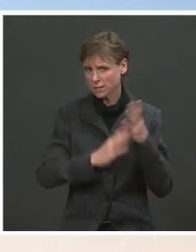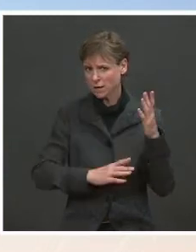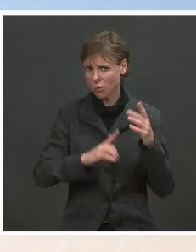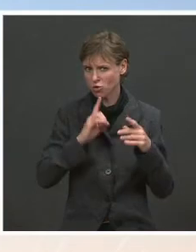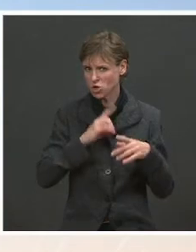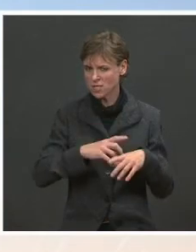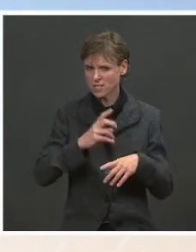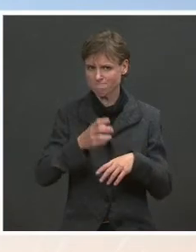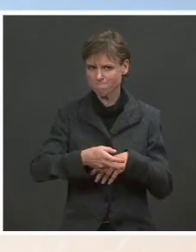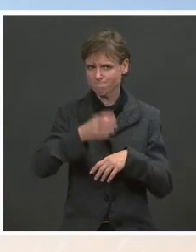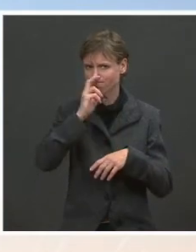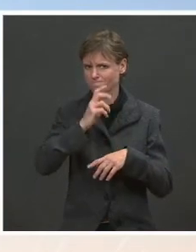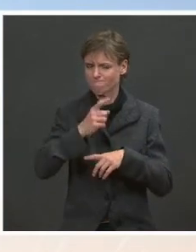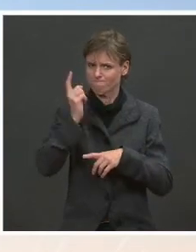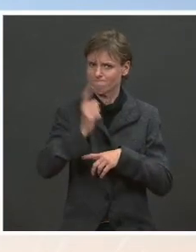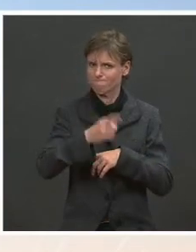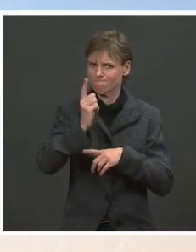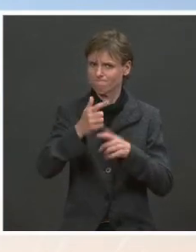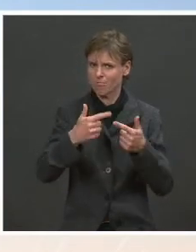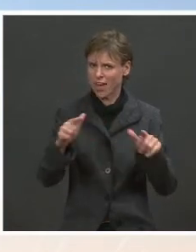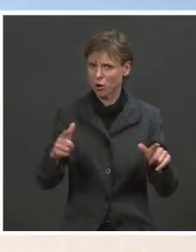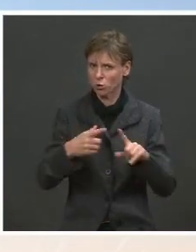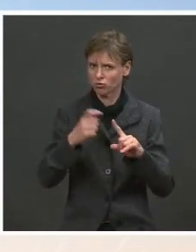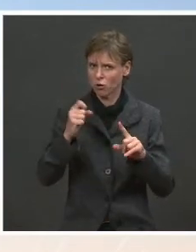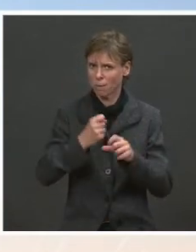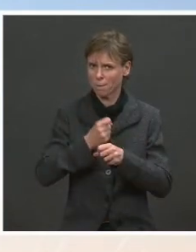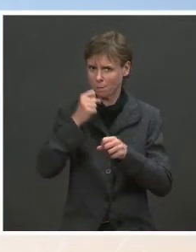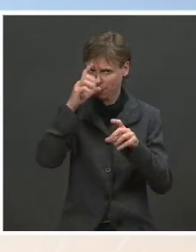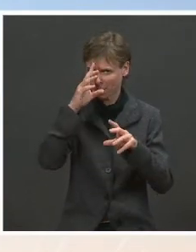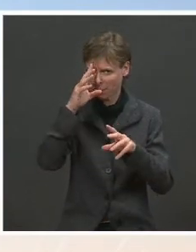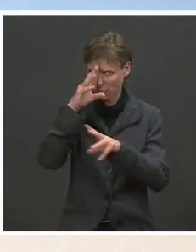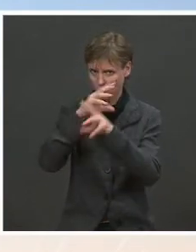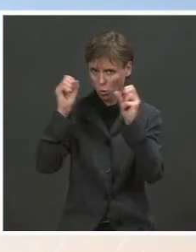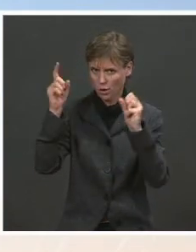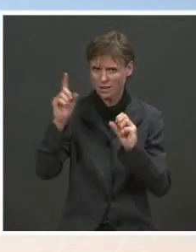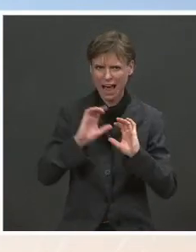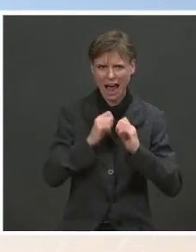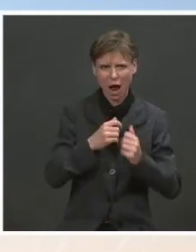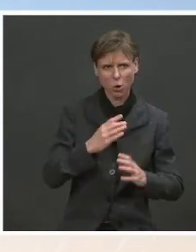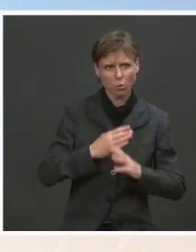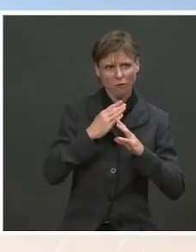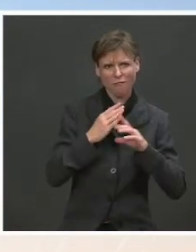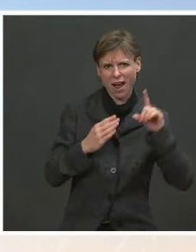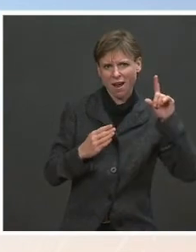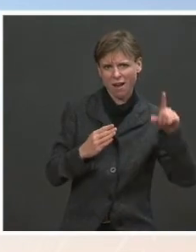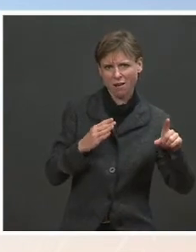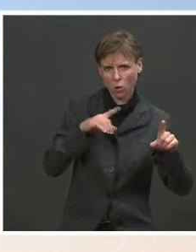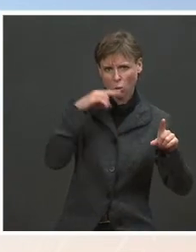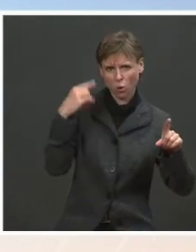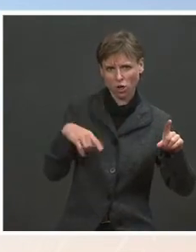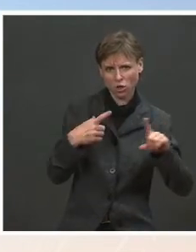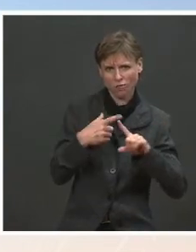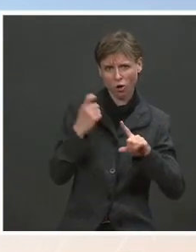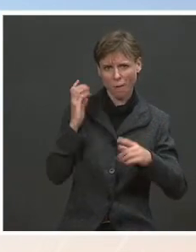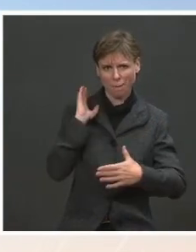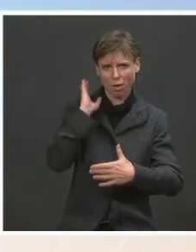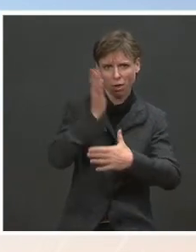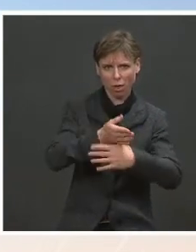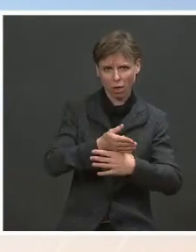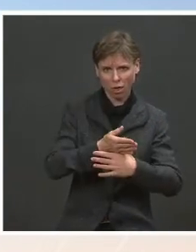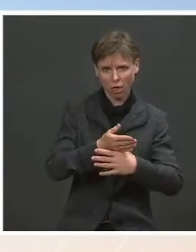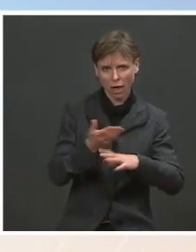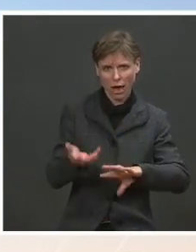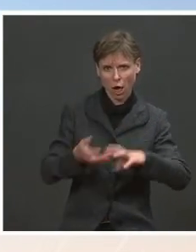Moscow has concluded that they can handle that, and so how will you keep them from interfering in the third consecutive presidential election? Well,